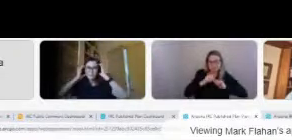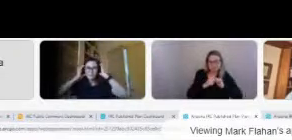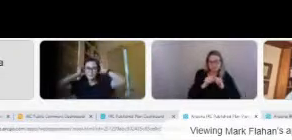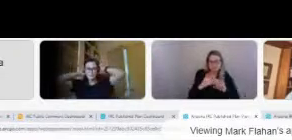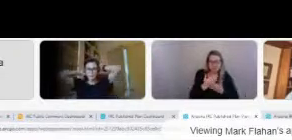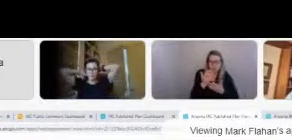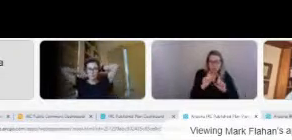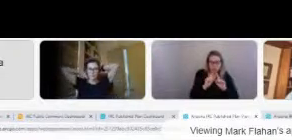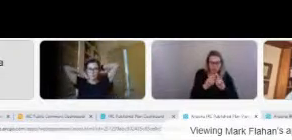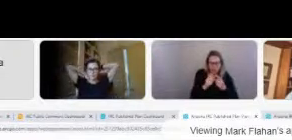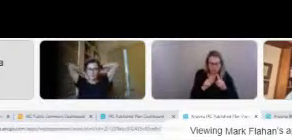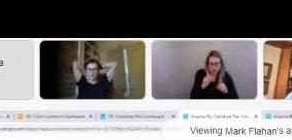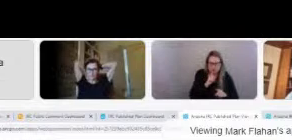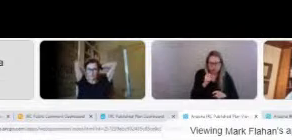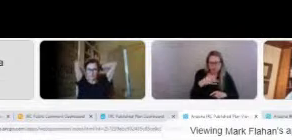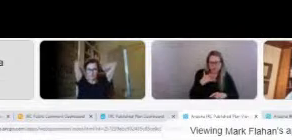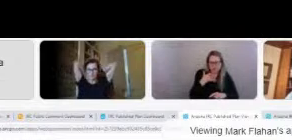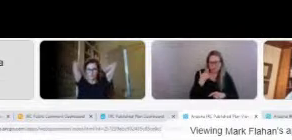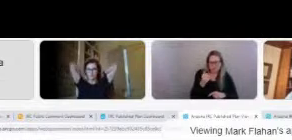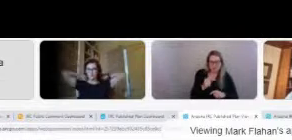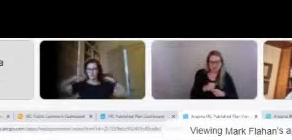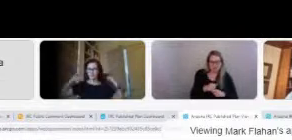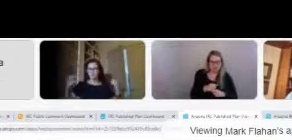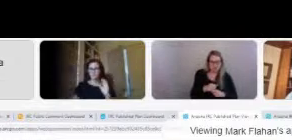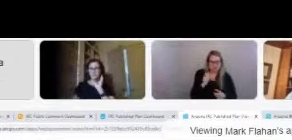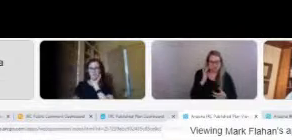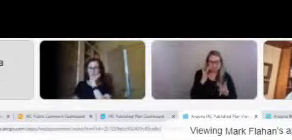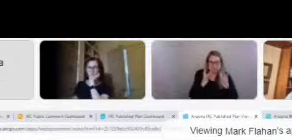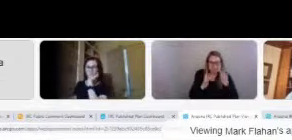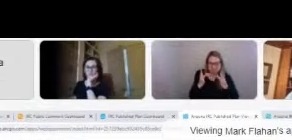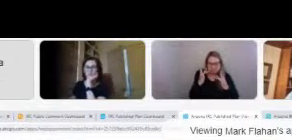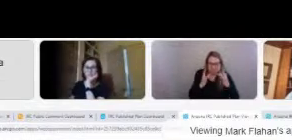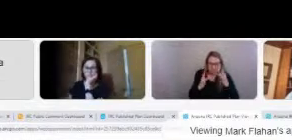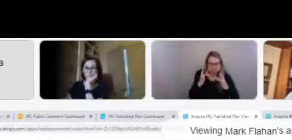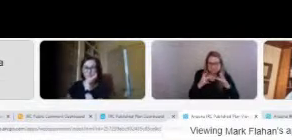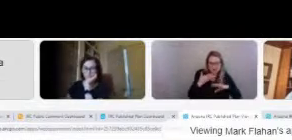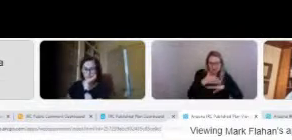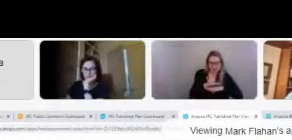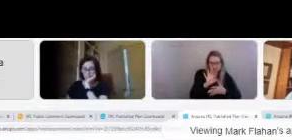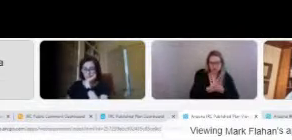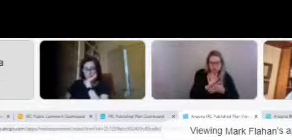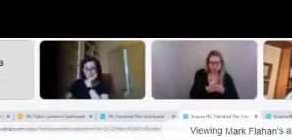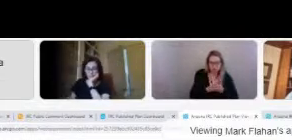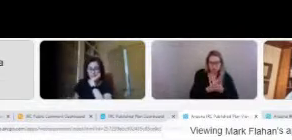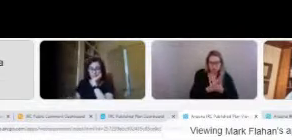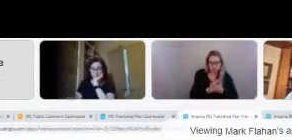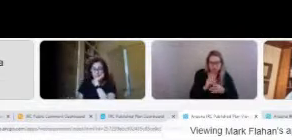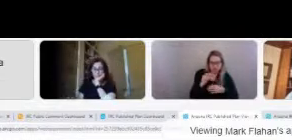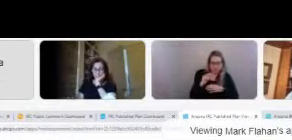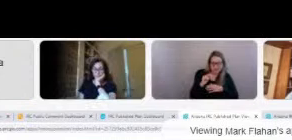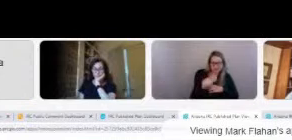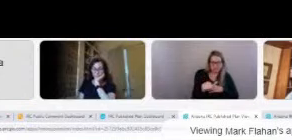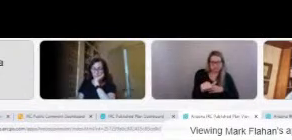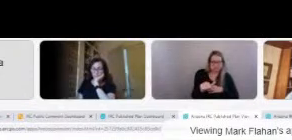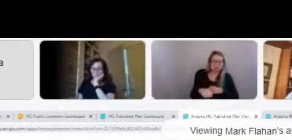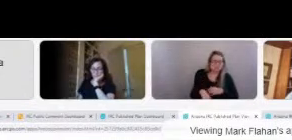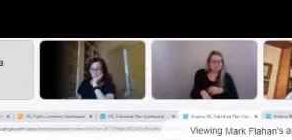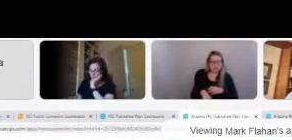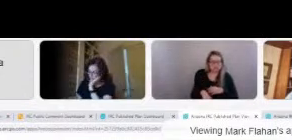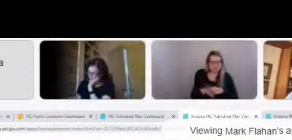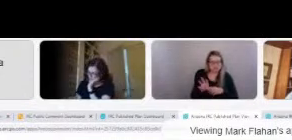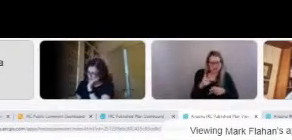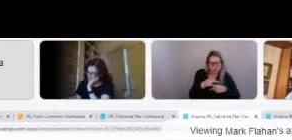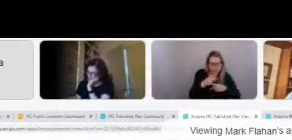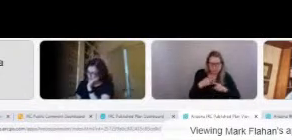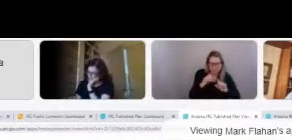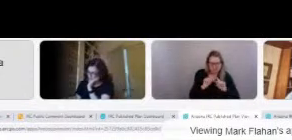district but i really feel that there is a lack of after school activity funding i believe that keeping